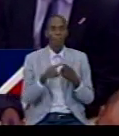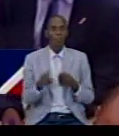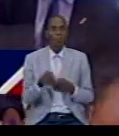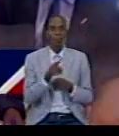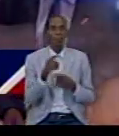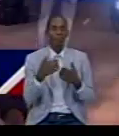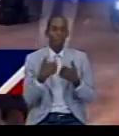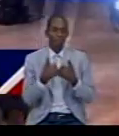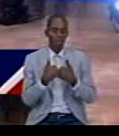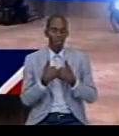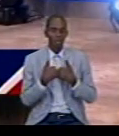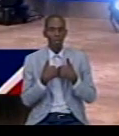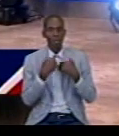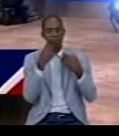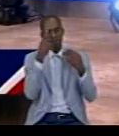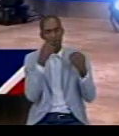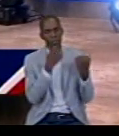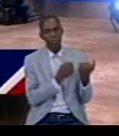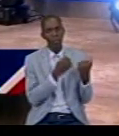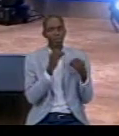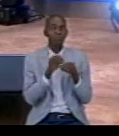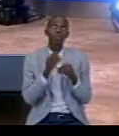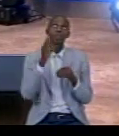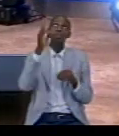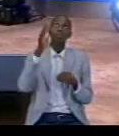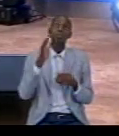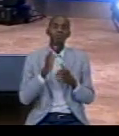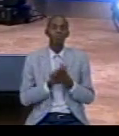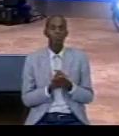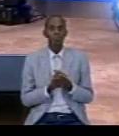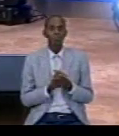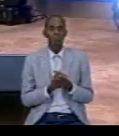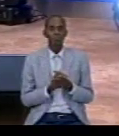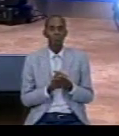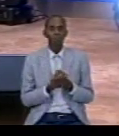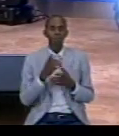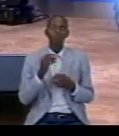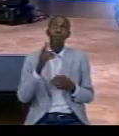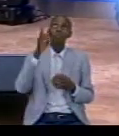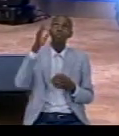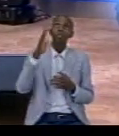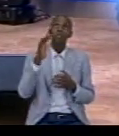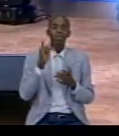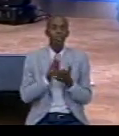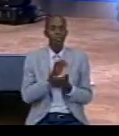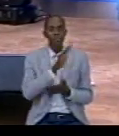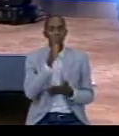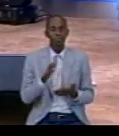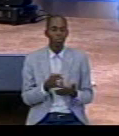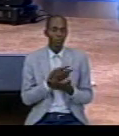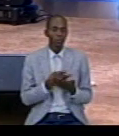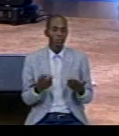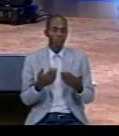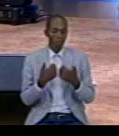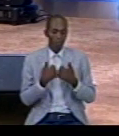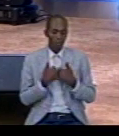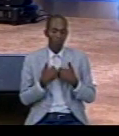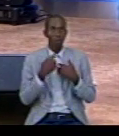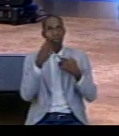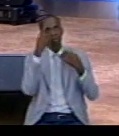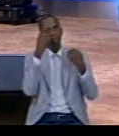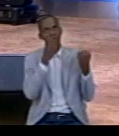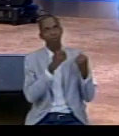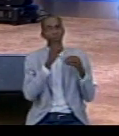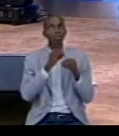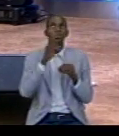unto them, have faith in God, the God that never fails. Have faith in God,